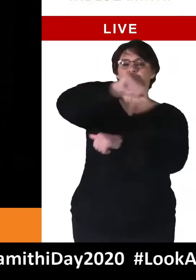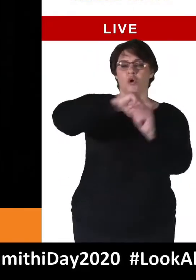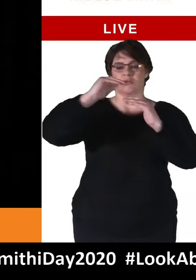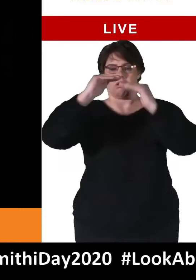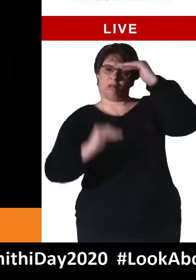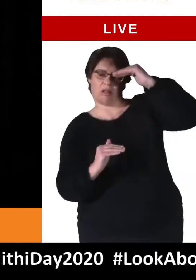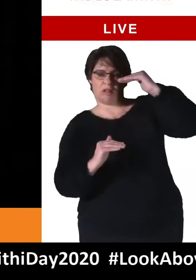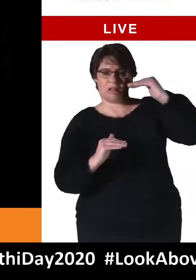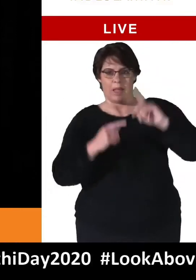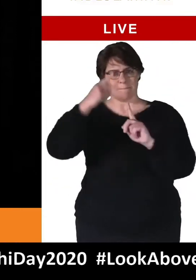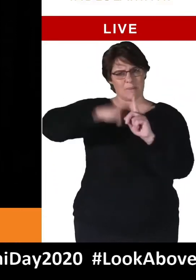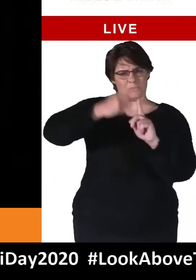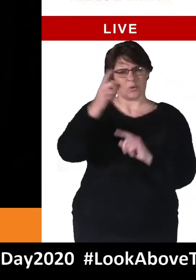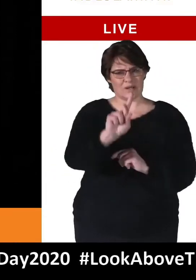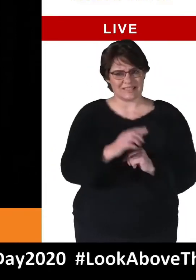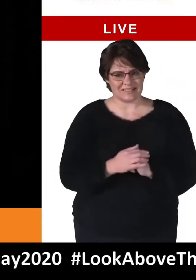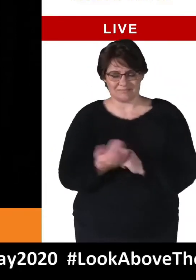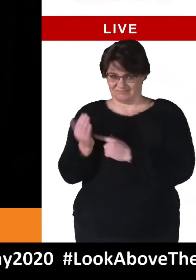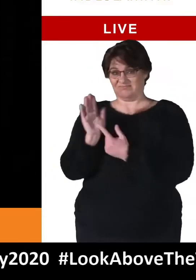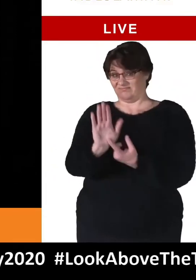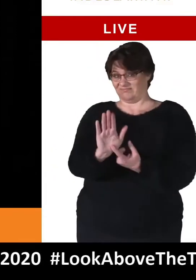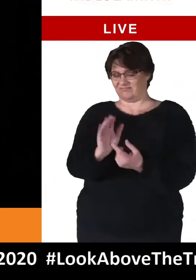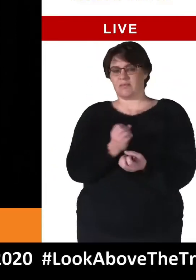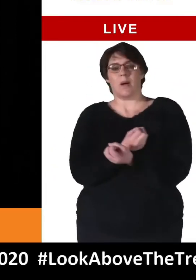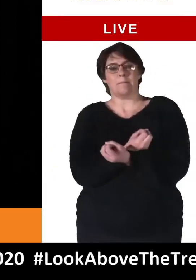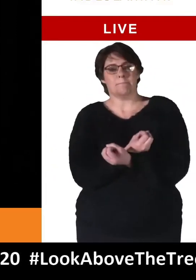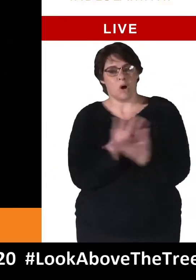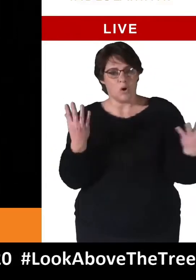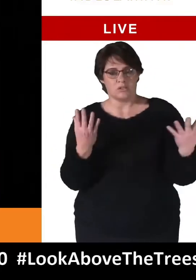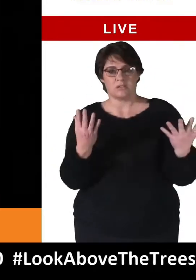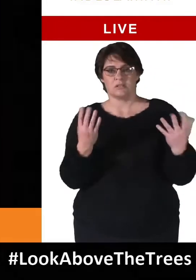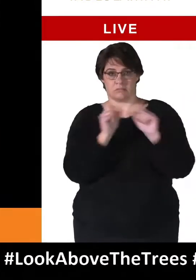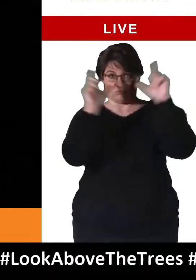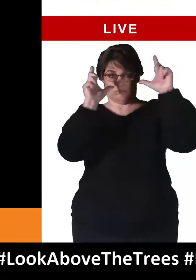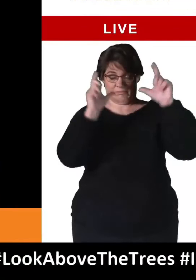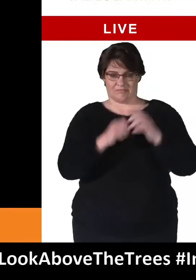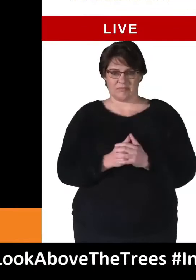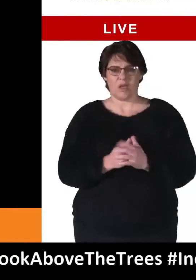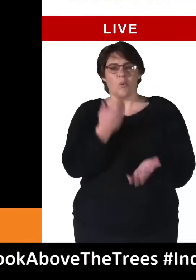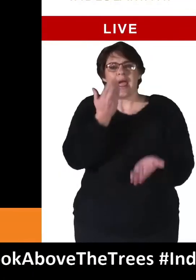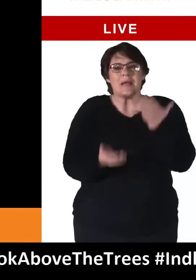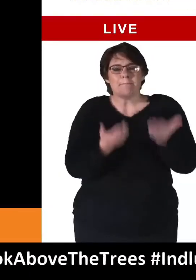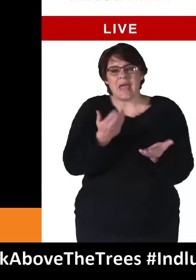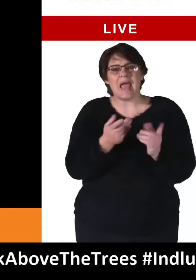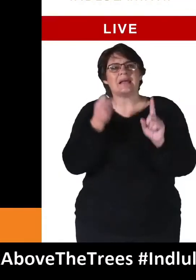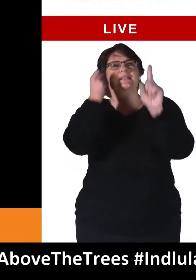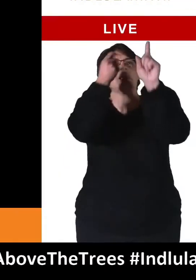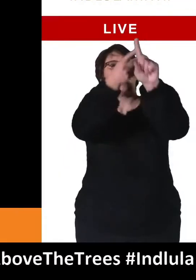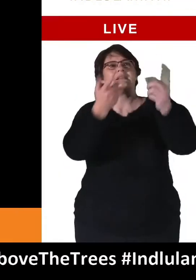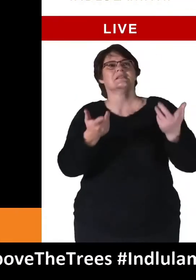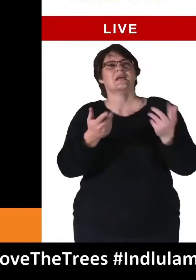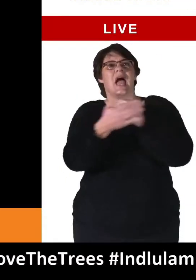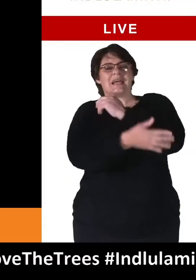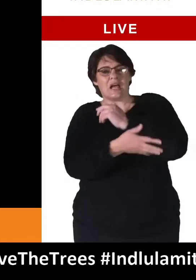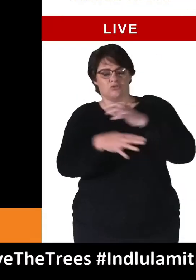dimension? So there we go. Most sobering. When we compare ourselves with targets that the